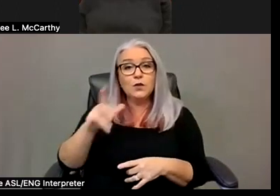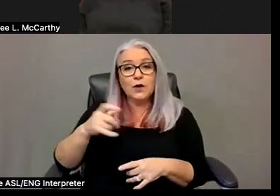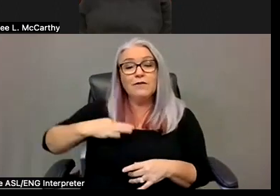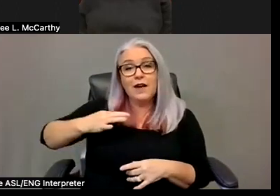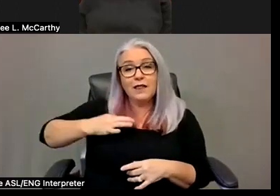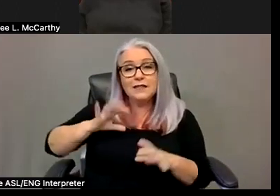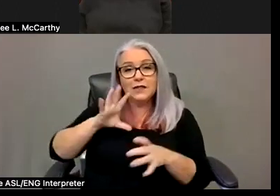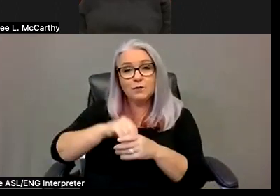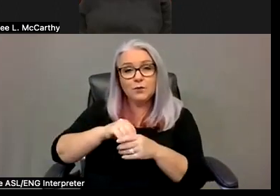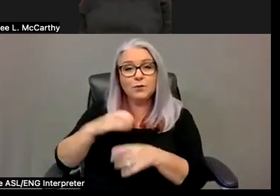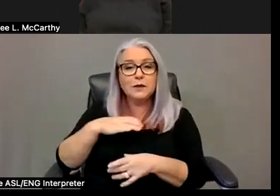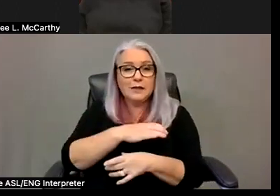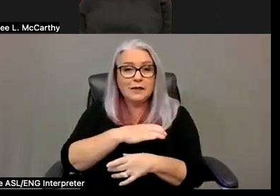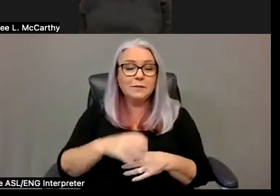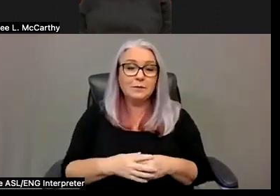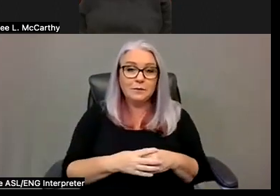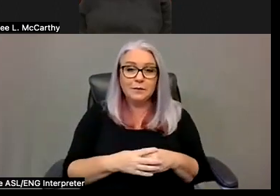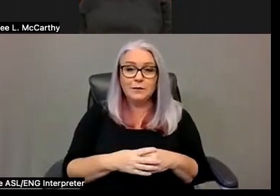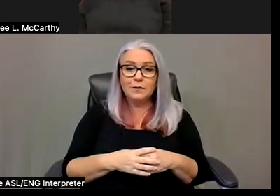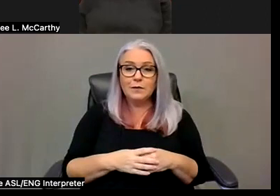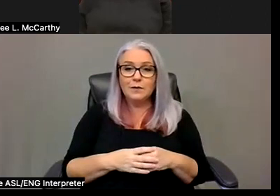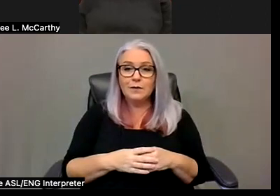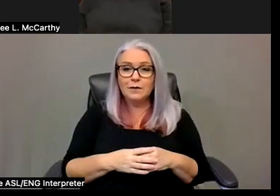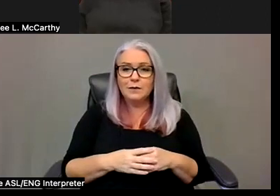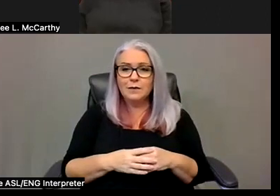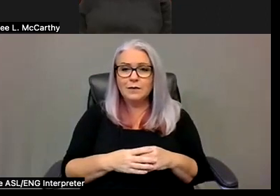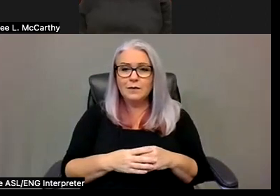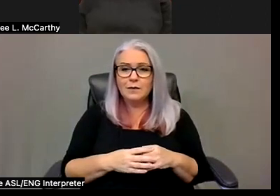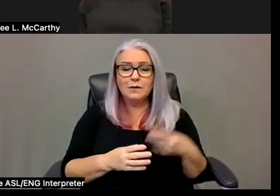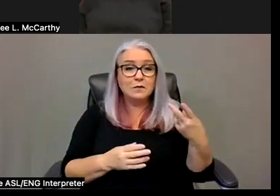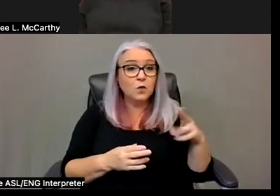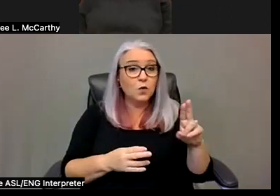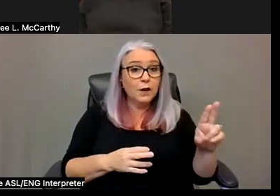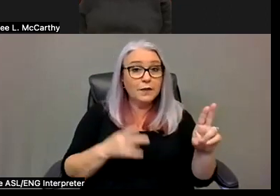Ms. Phillips-Staley, your turn. Can I do a rebuttal to that if I could?